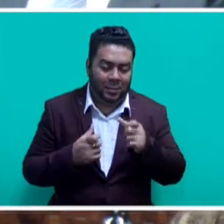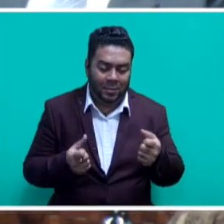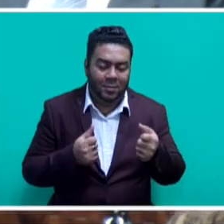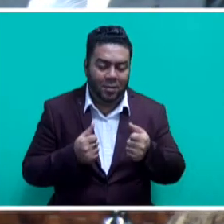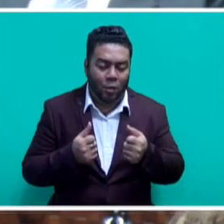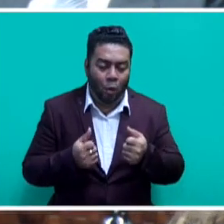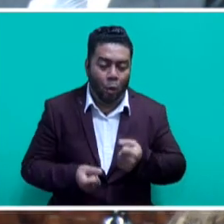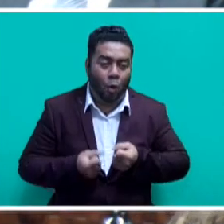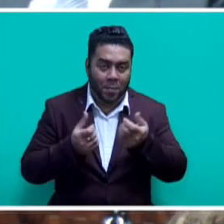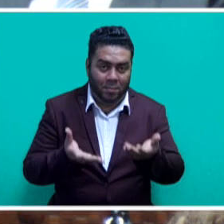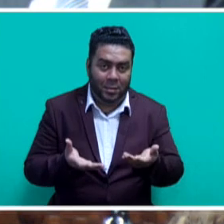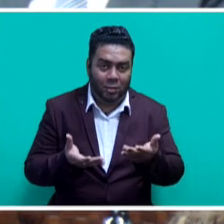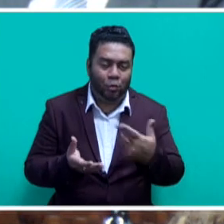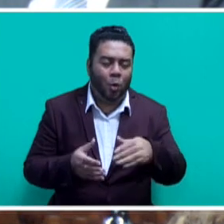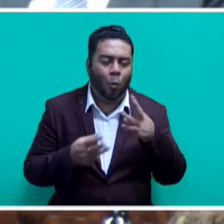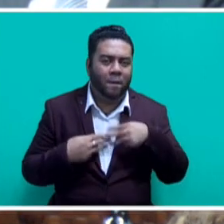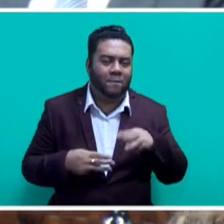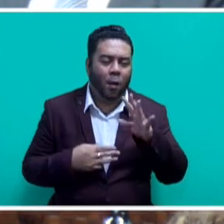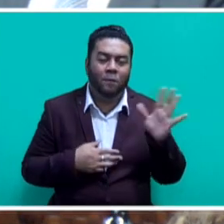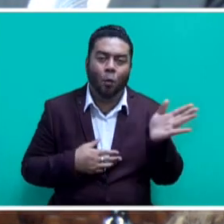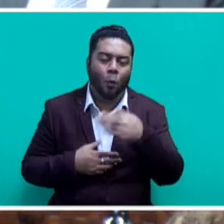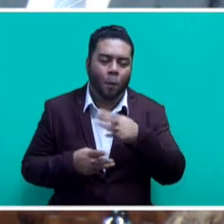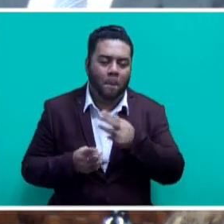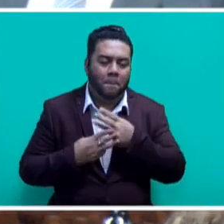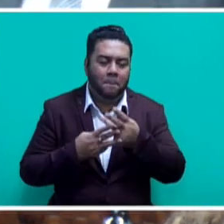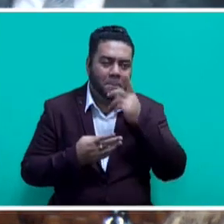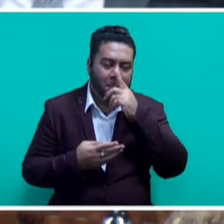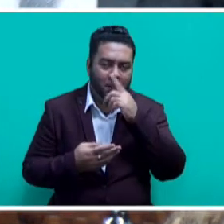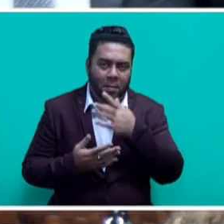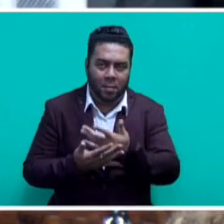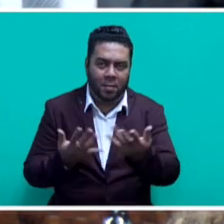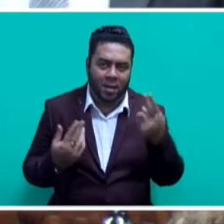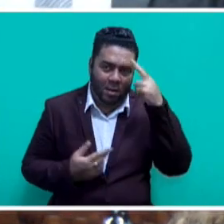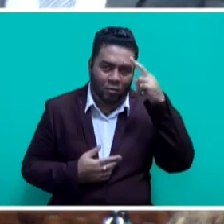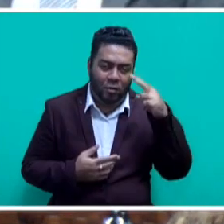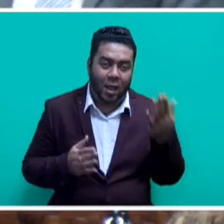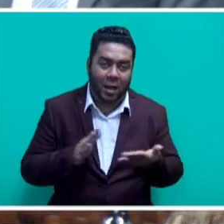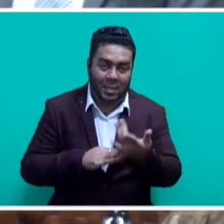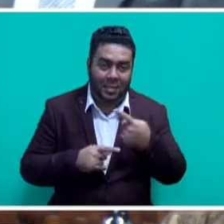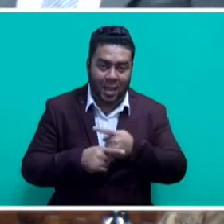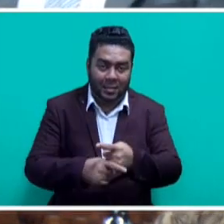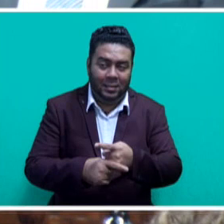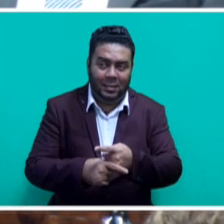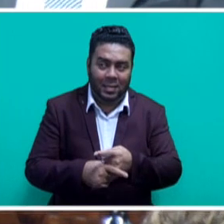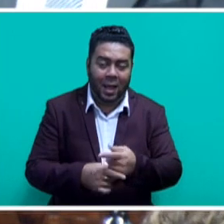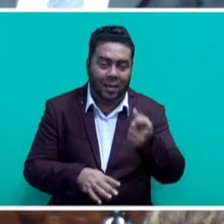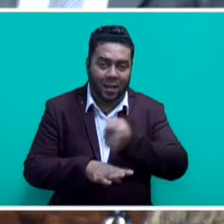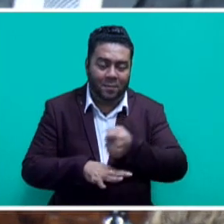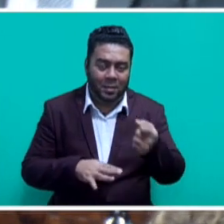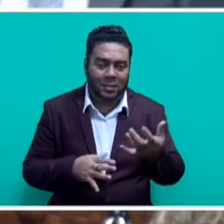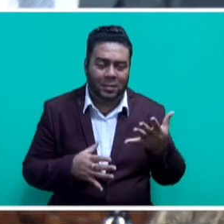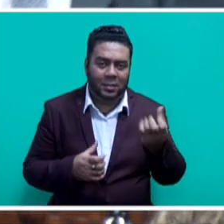steadfast commitment to the welfare of our beautiful nation. Under his guidance, our government has